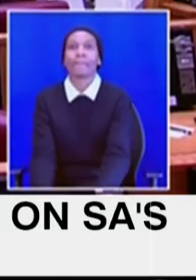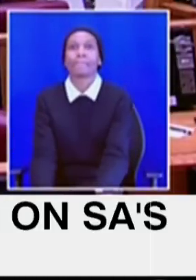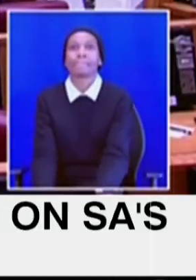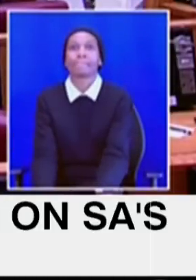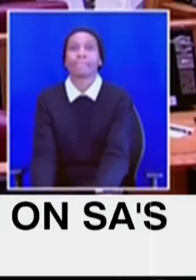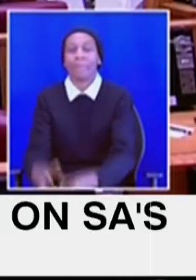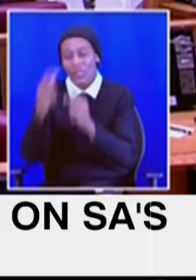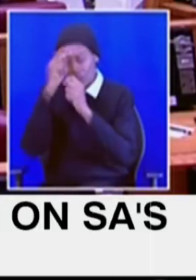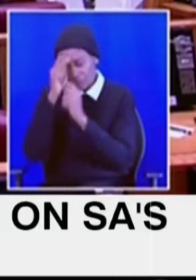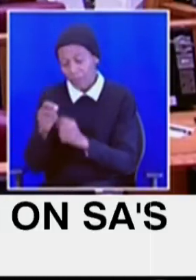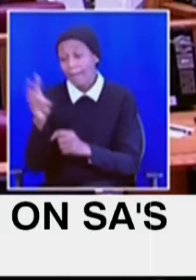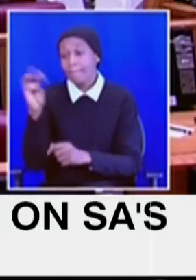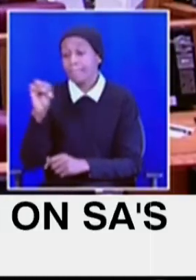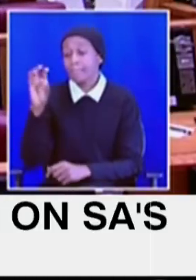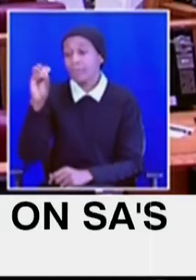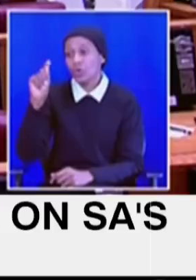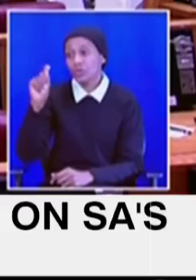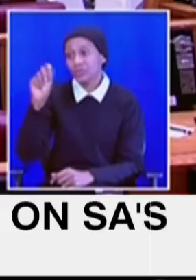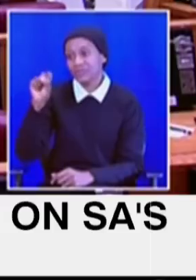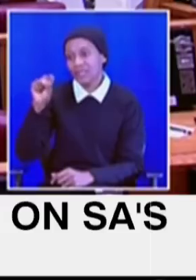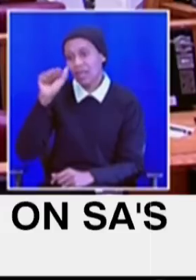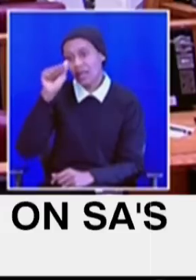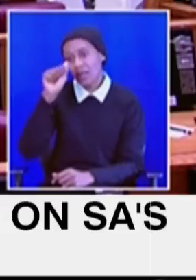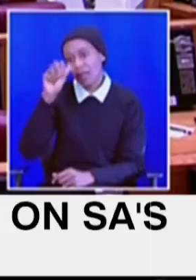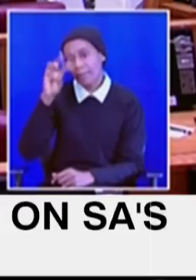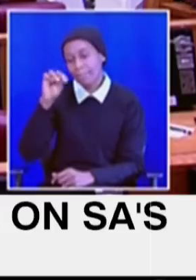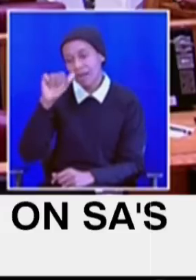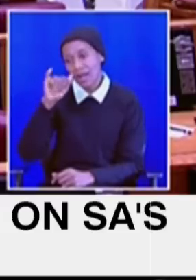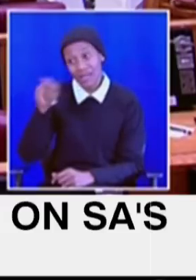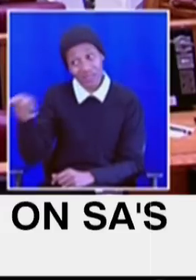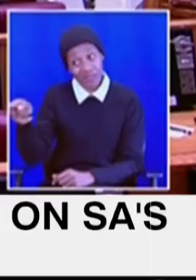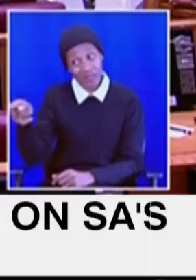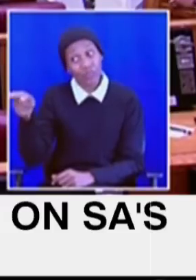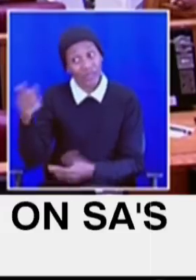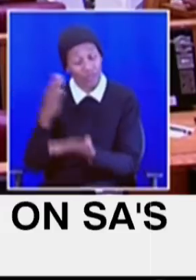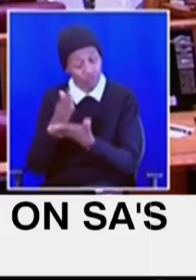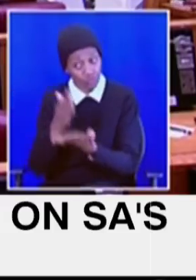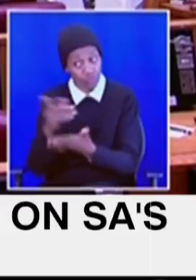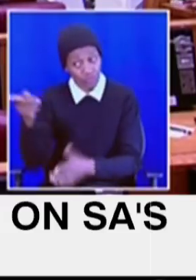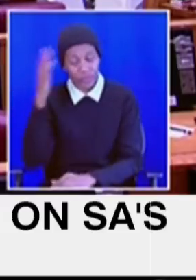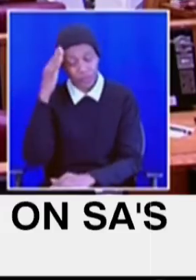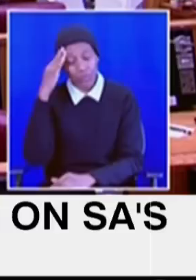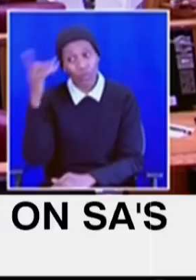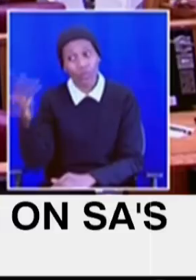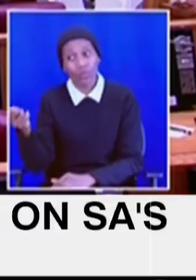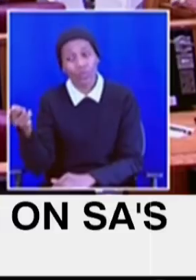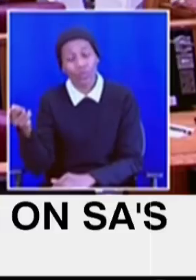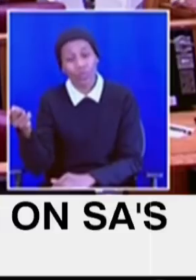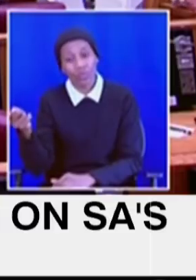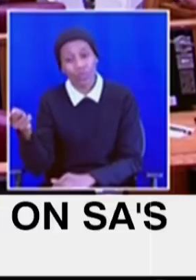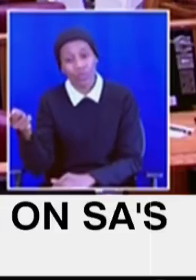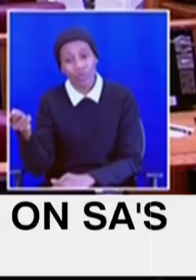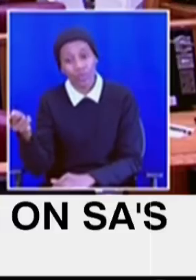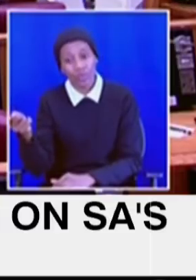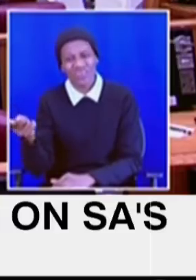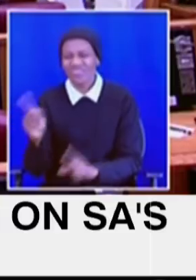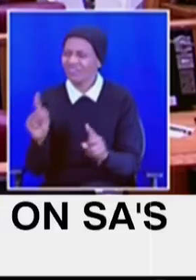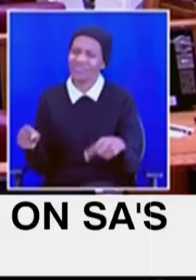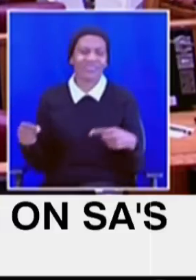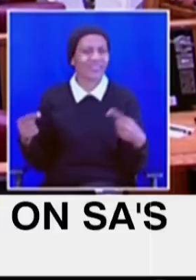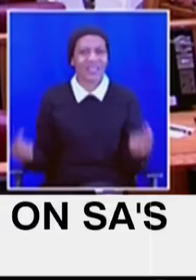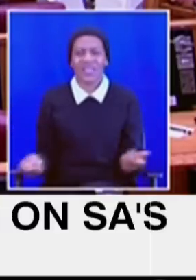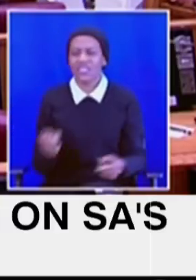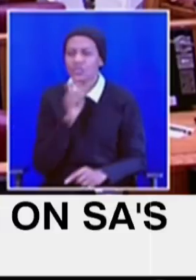Honorable Mutsamai, I'm sure you know that you can't really